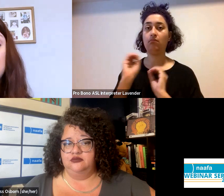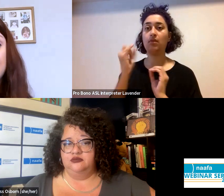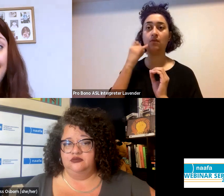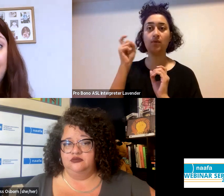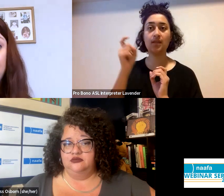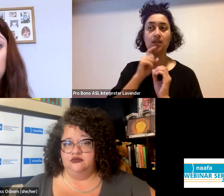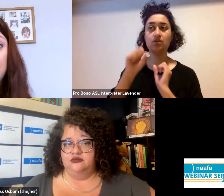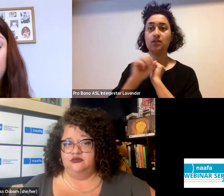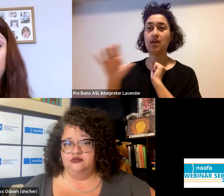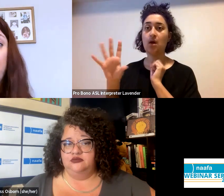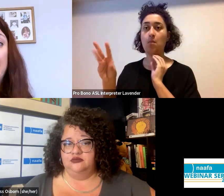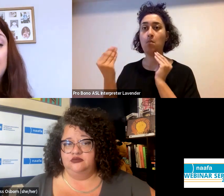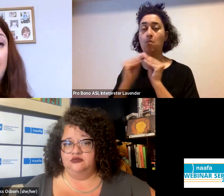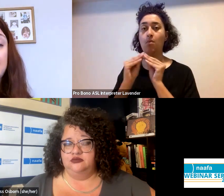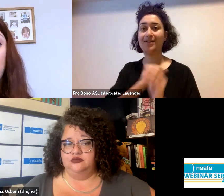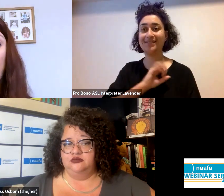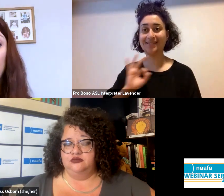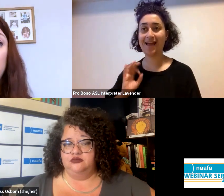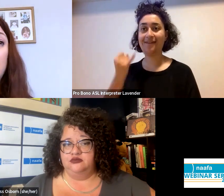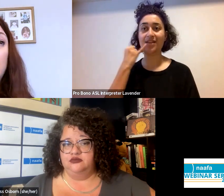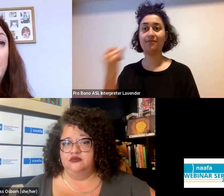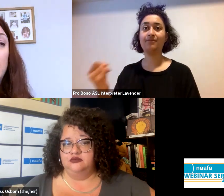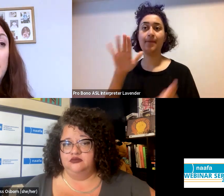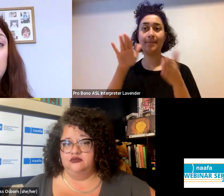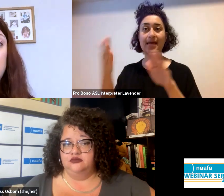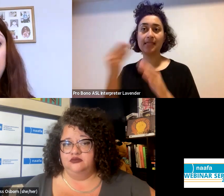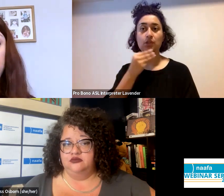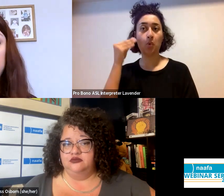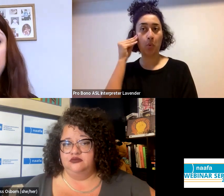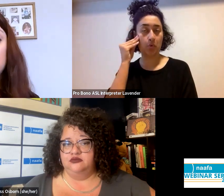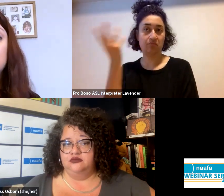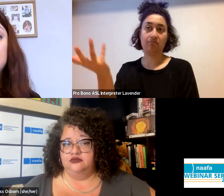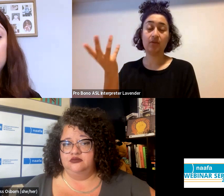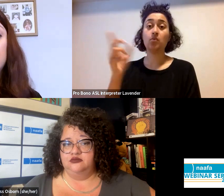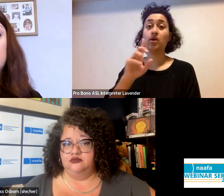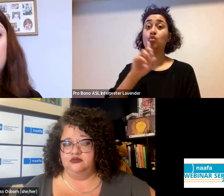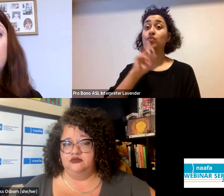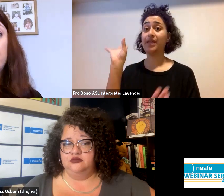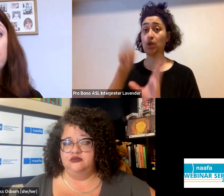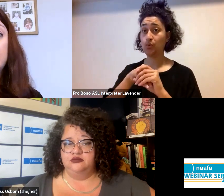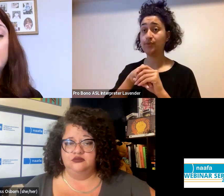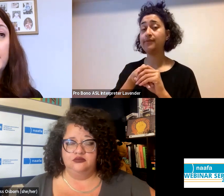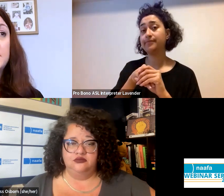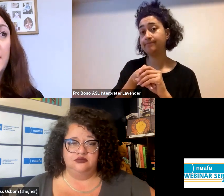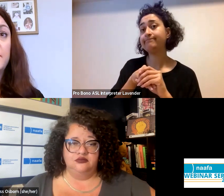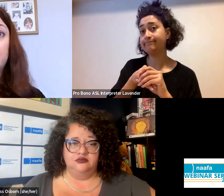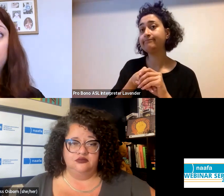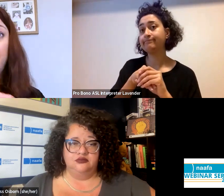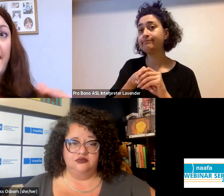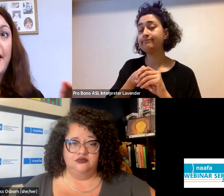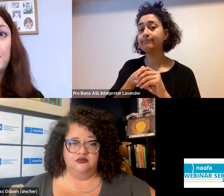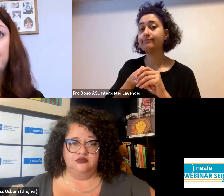send additional staff out if the passing is at home. We are very inclusive in terms